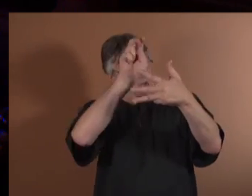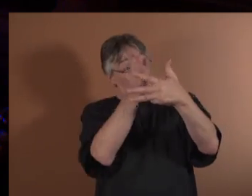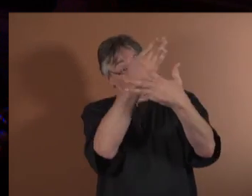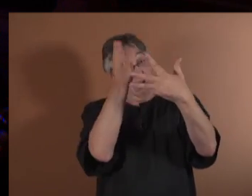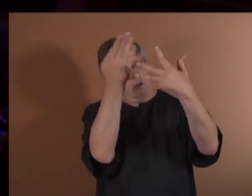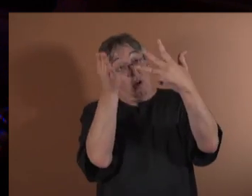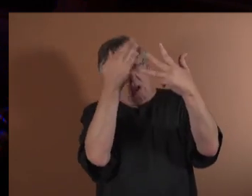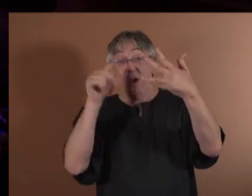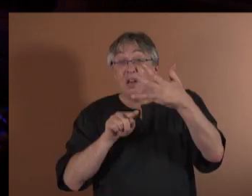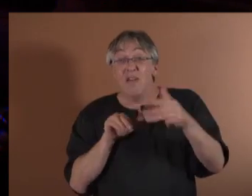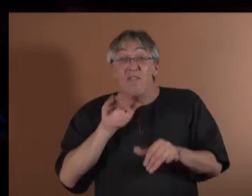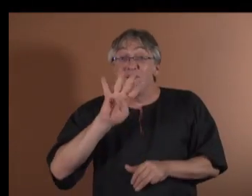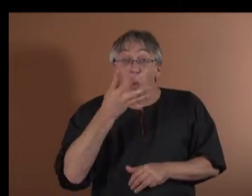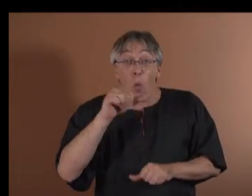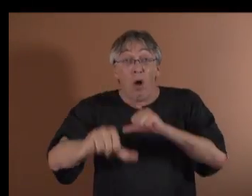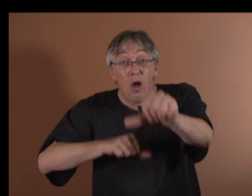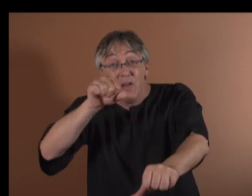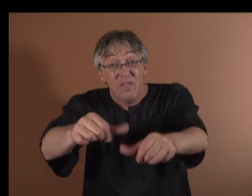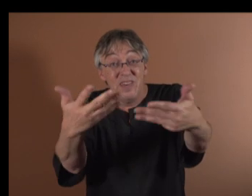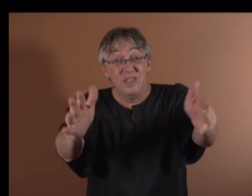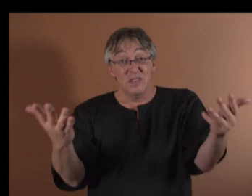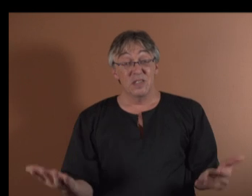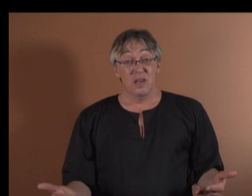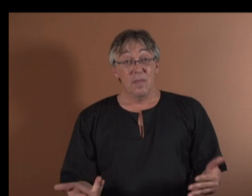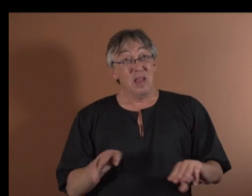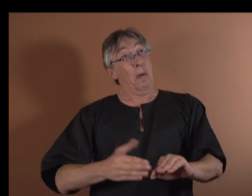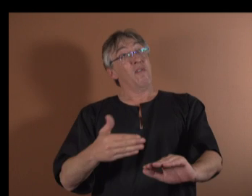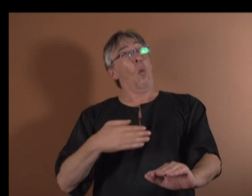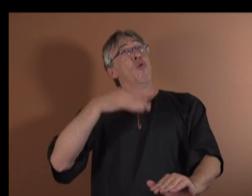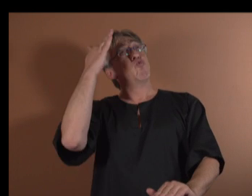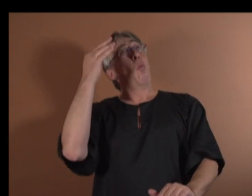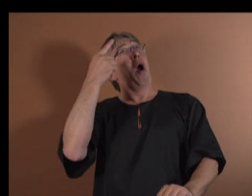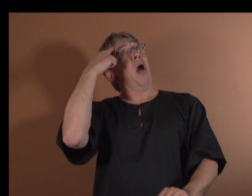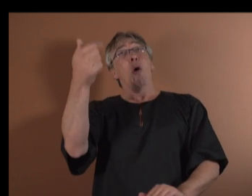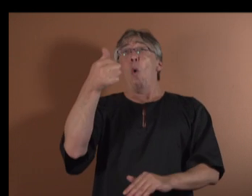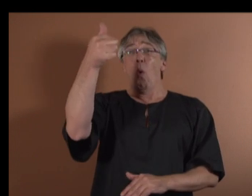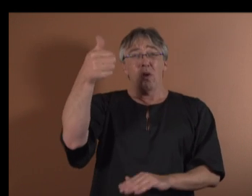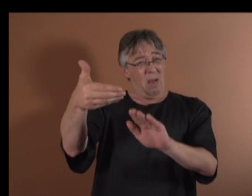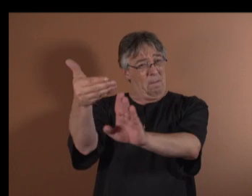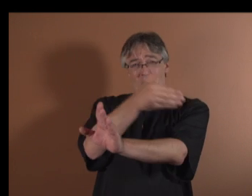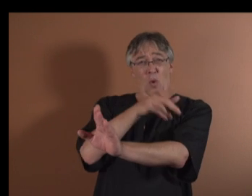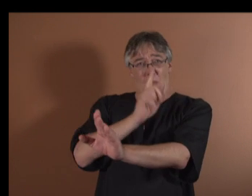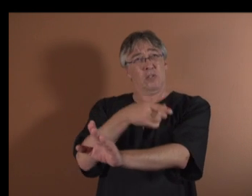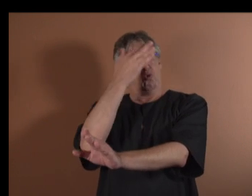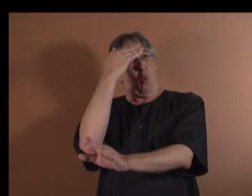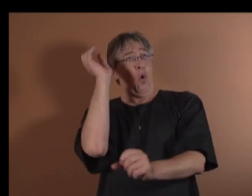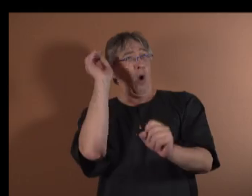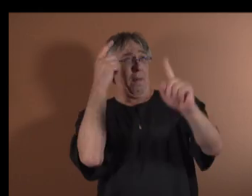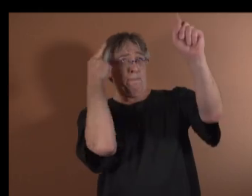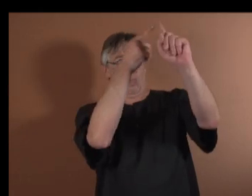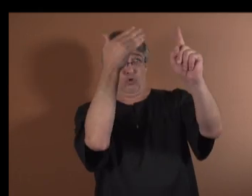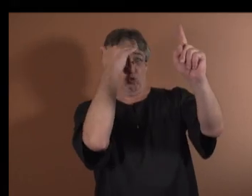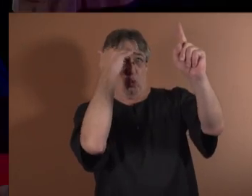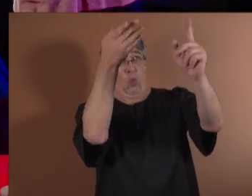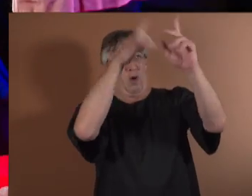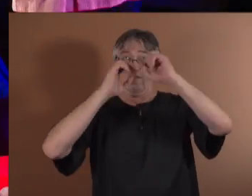Stage 4. In order to make sure you have the right idea or a good idea, you need to make sure purpose has been defined, that the